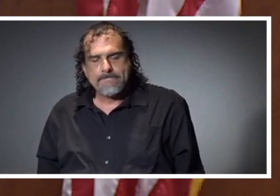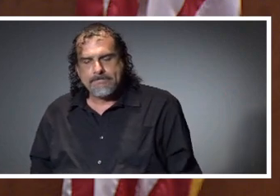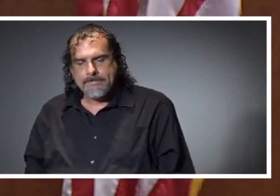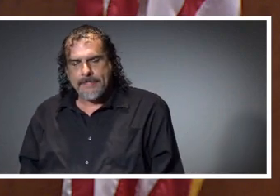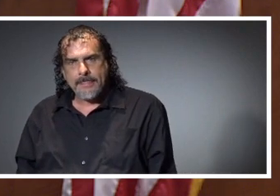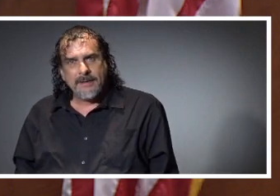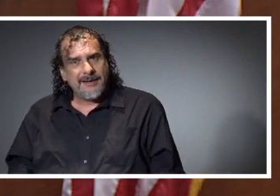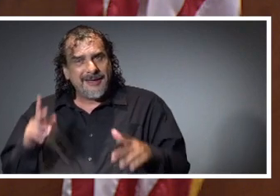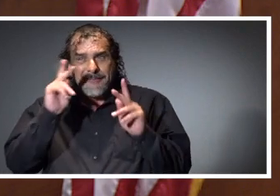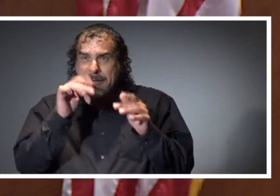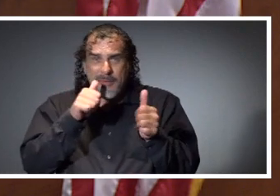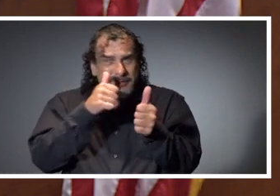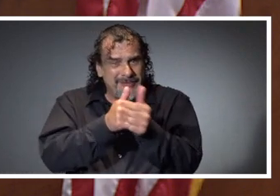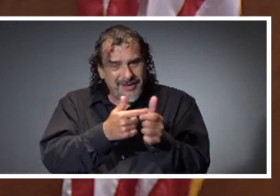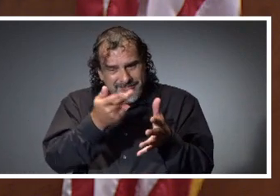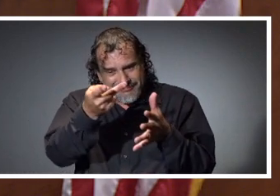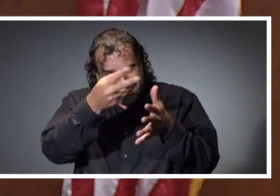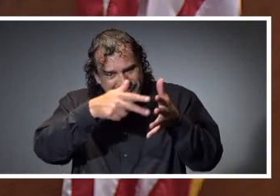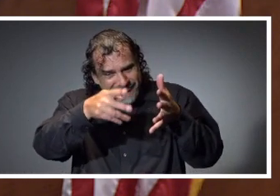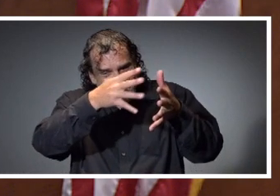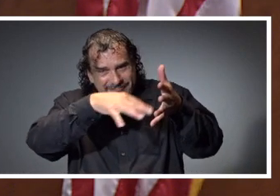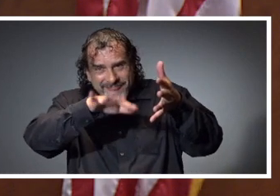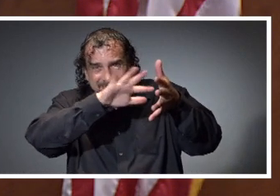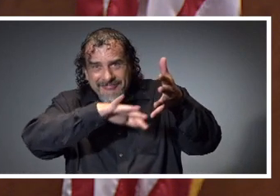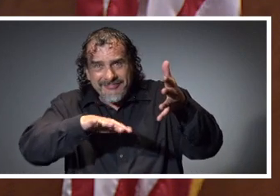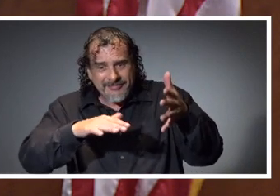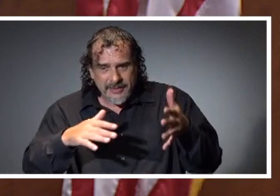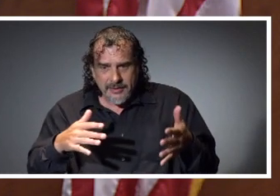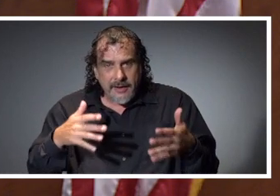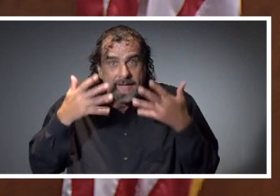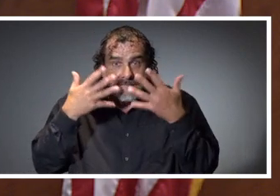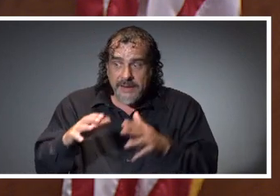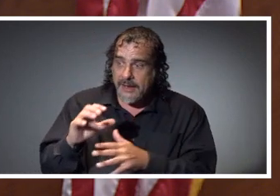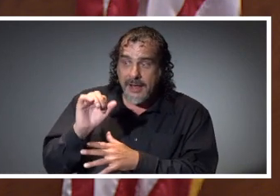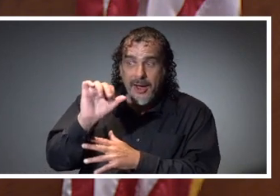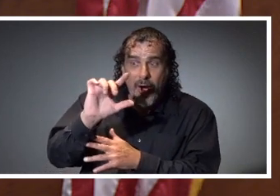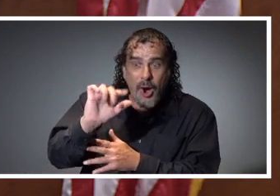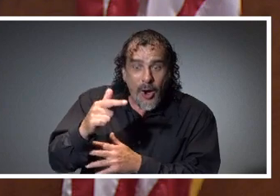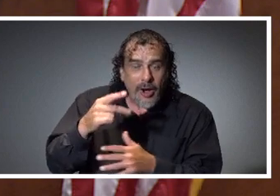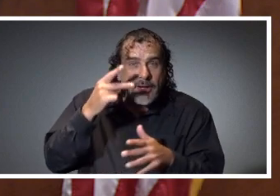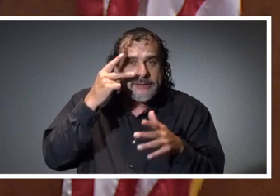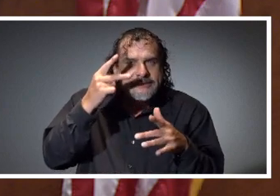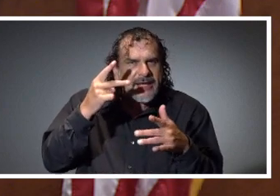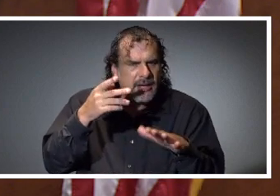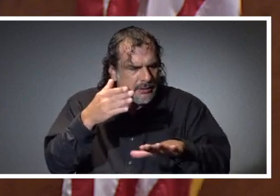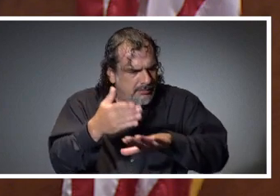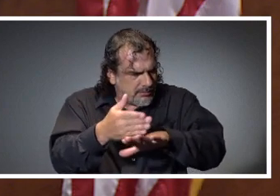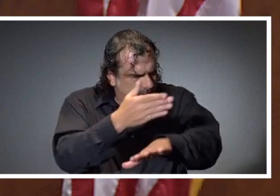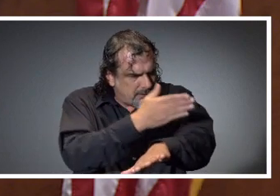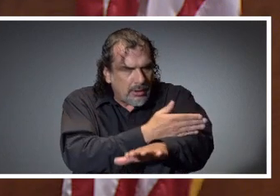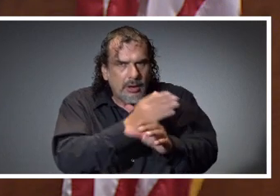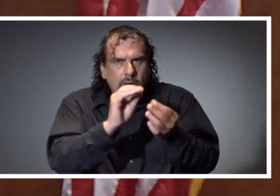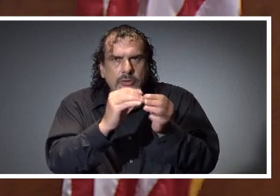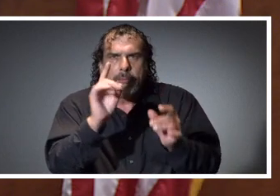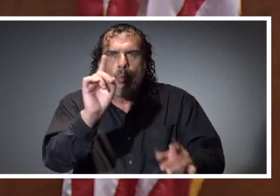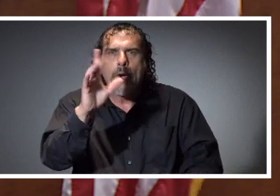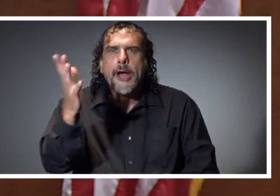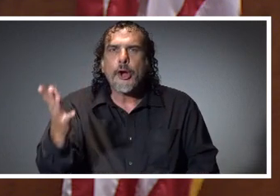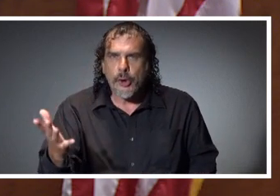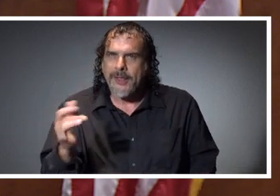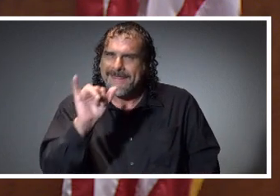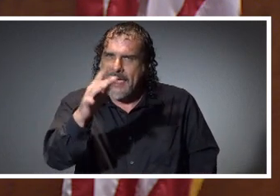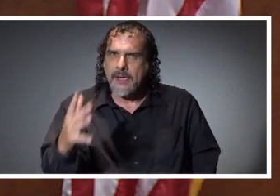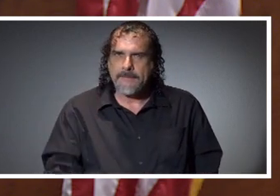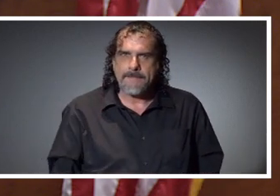over the next couple of weeks, until the end of August, it'll go a long way towards really helping drive our numbers down. I really do believe